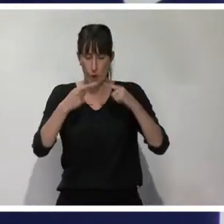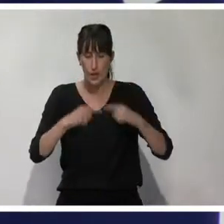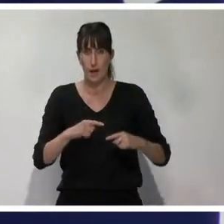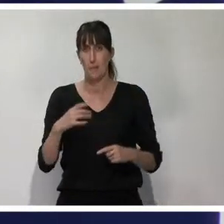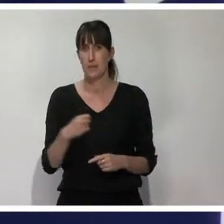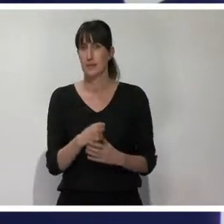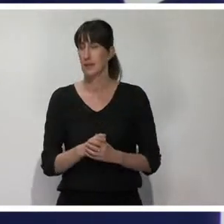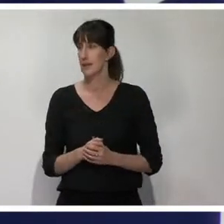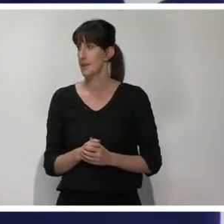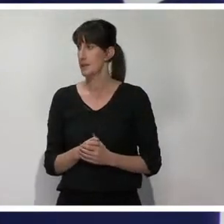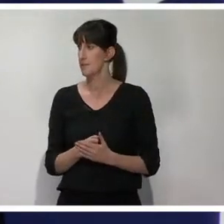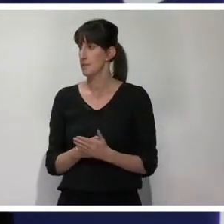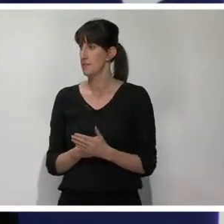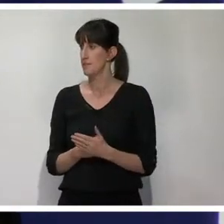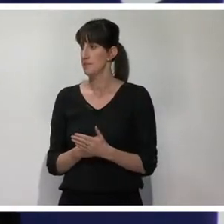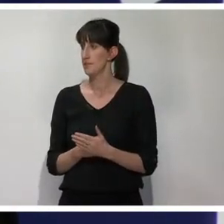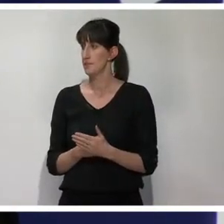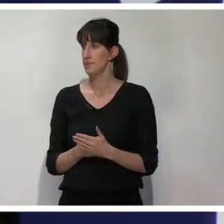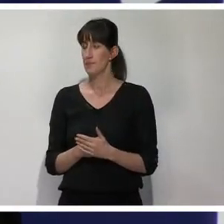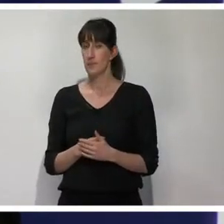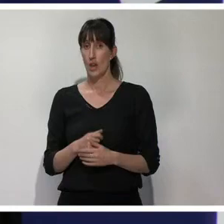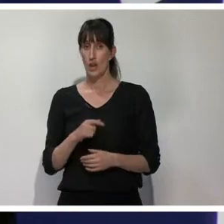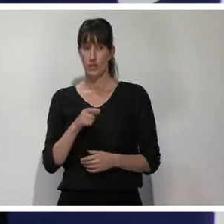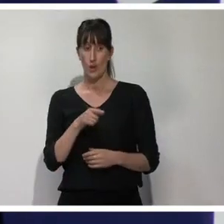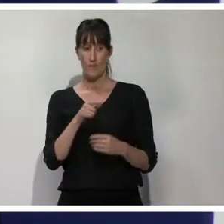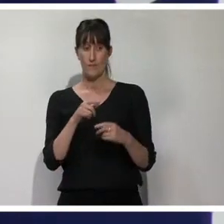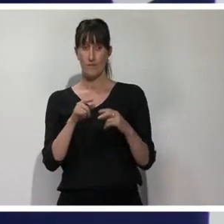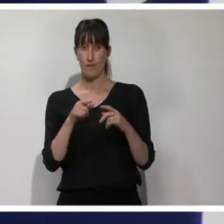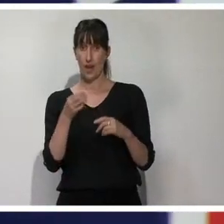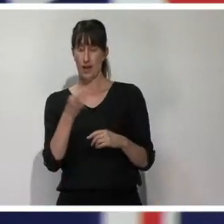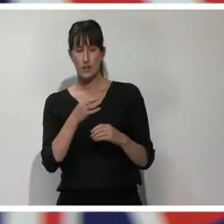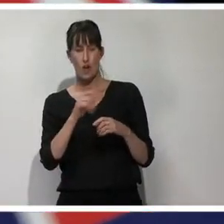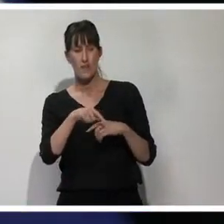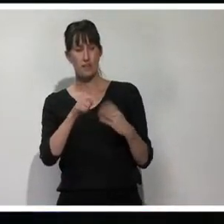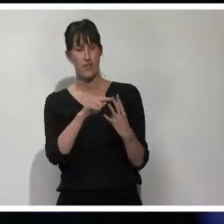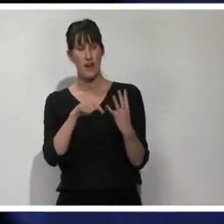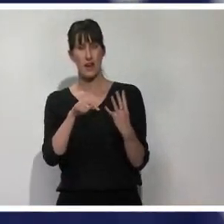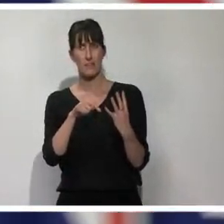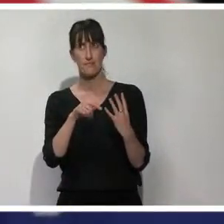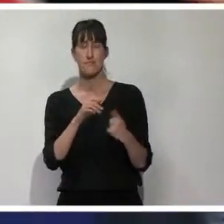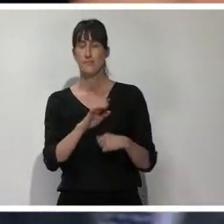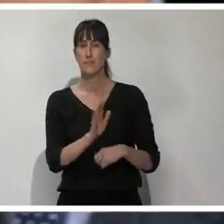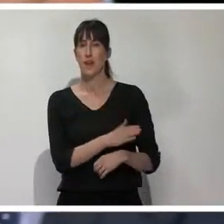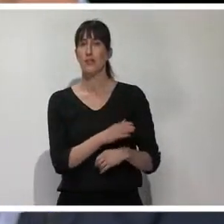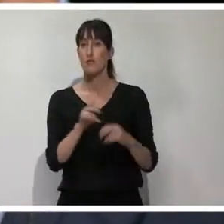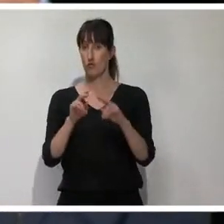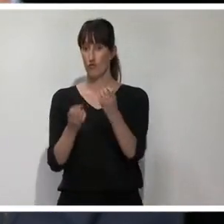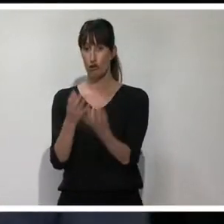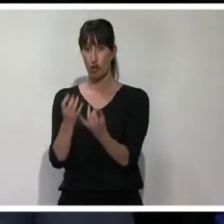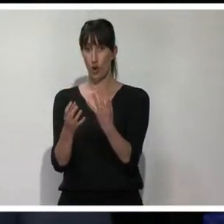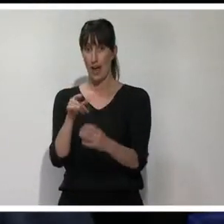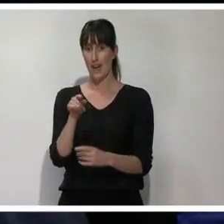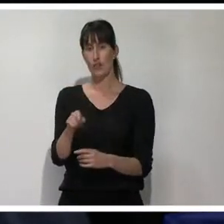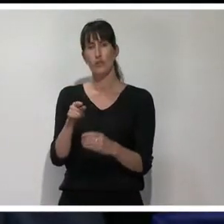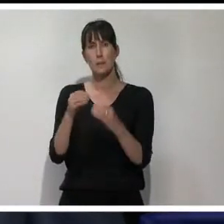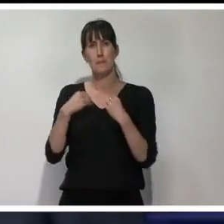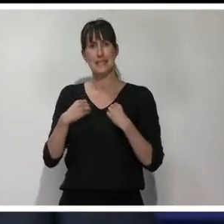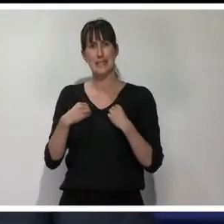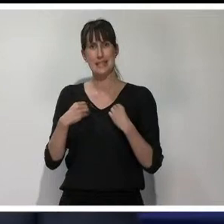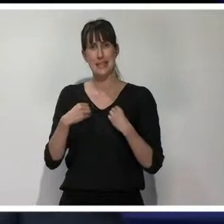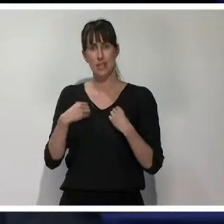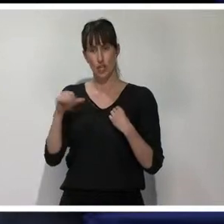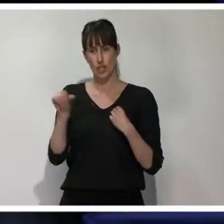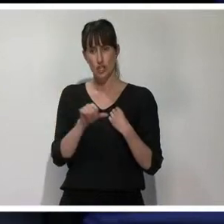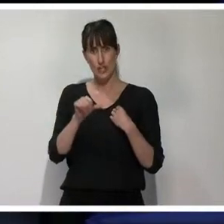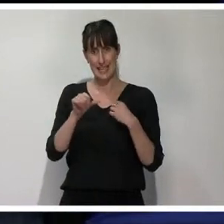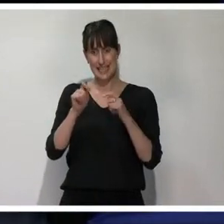don't think at the moment it's necessary to test all the workers, for example, at those Rotorua businesses? At the Rotorua businesses. In fact, part